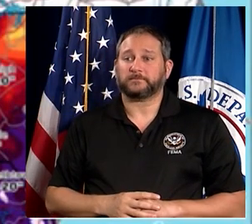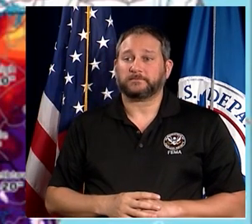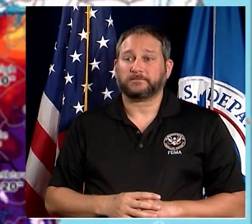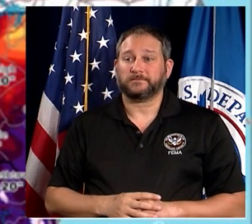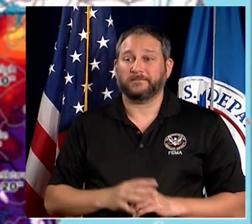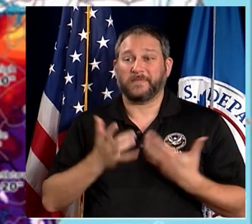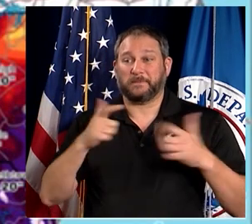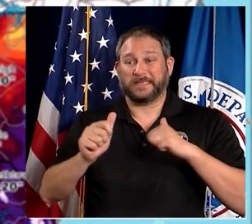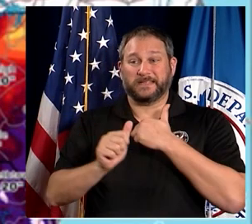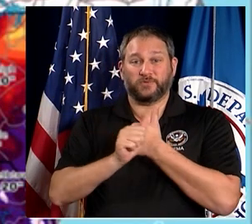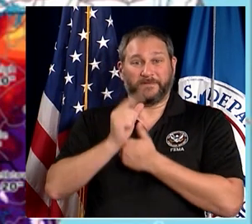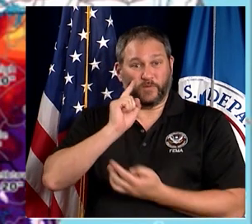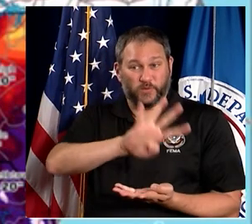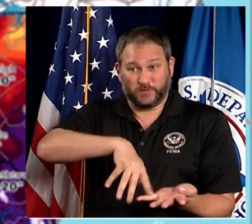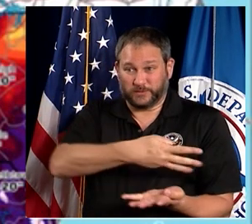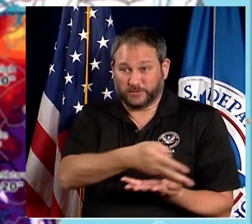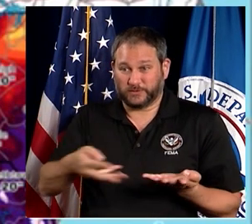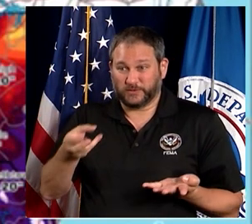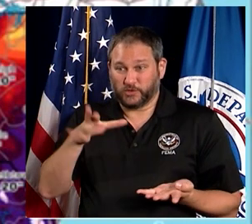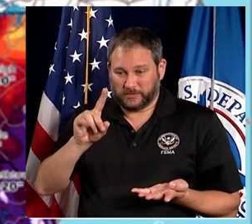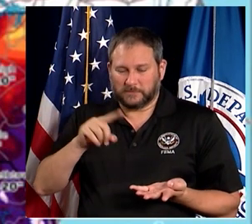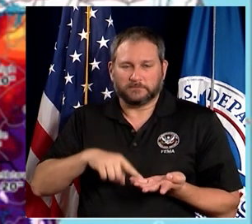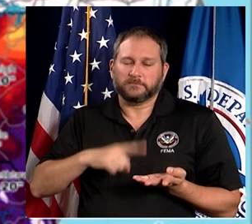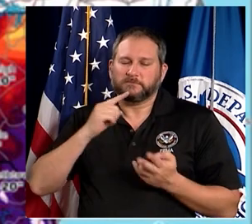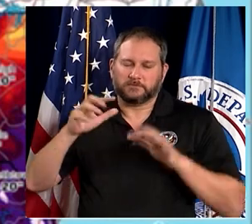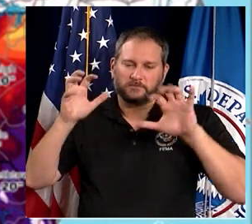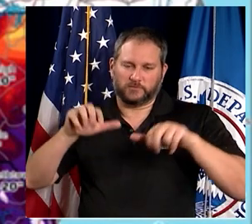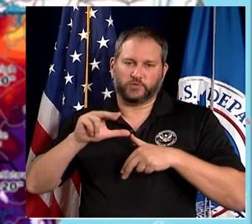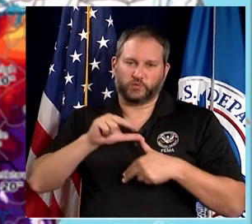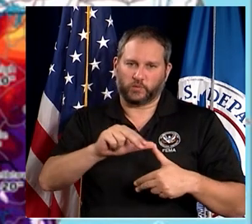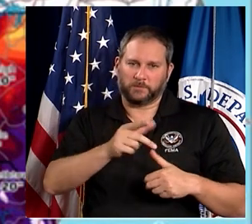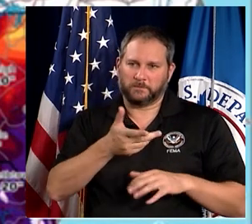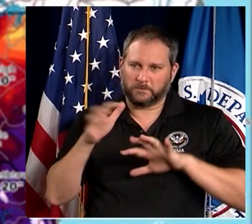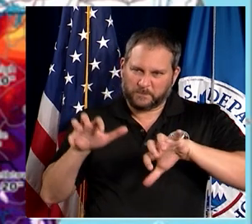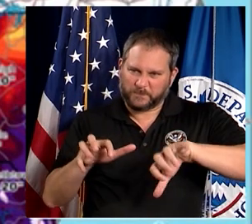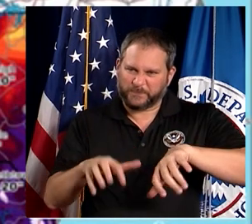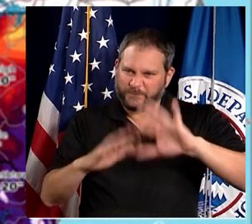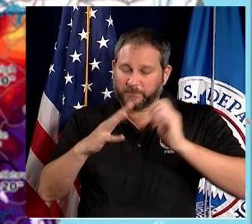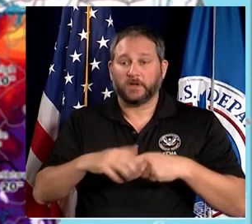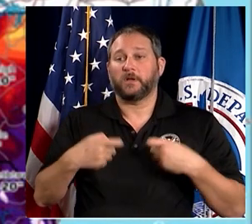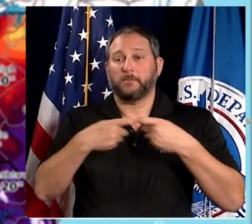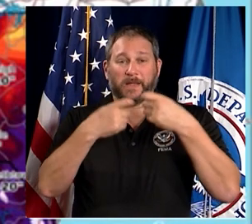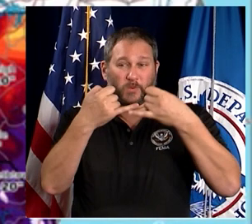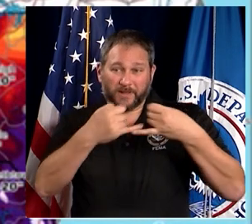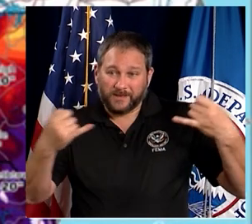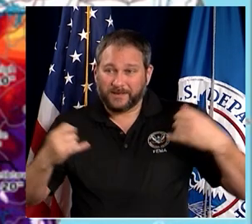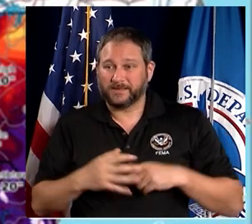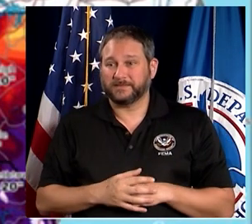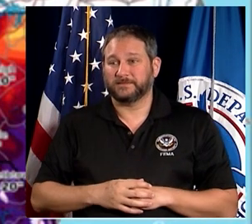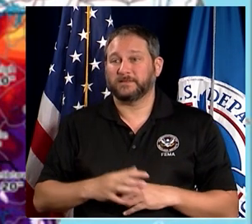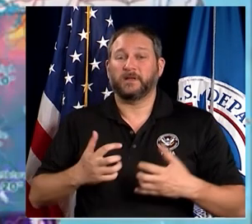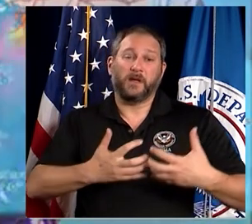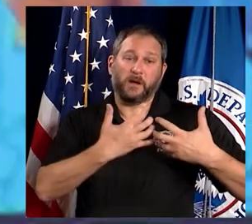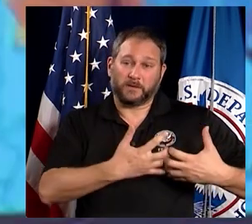storms. They knock out power lines, they flood power plants, they freeze piles of